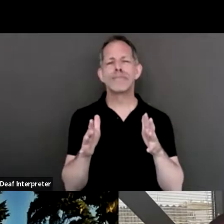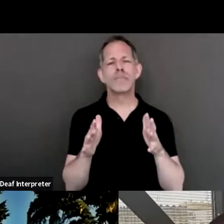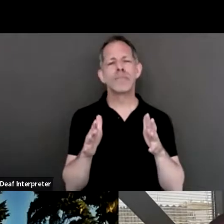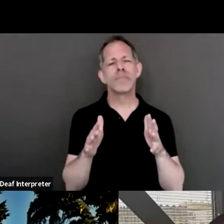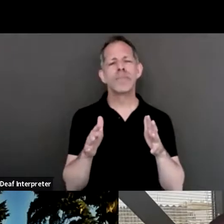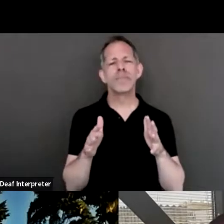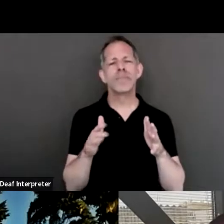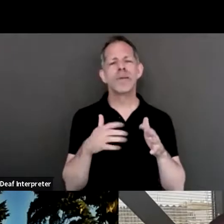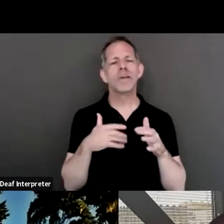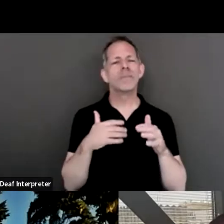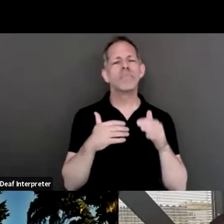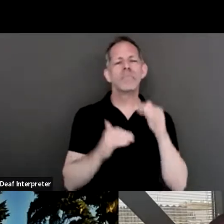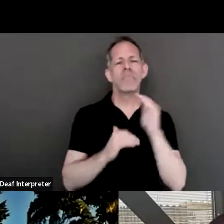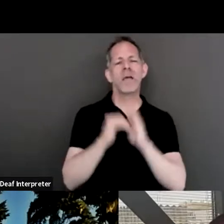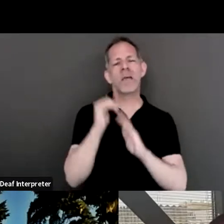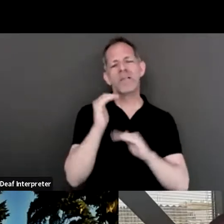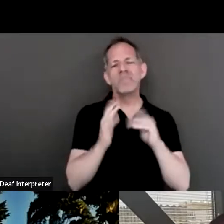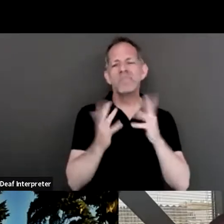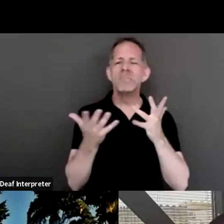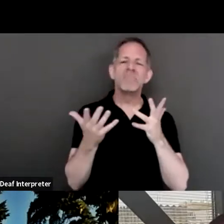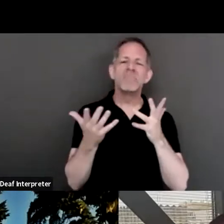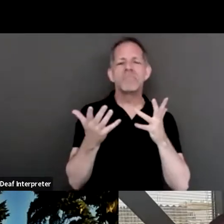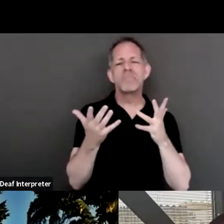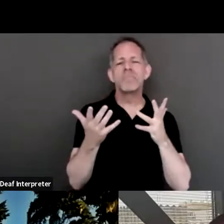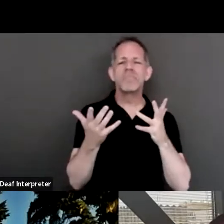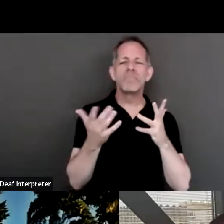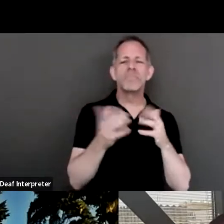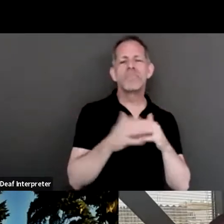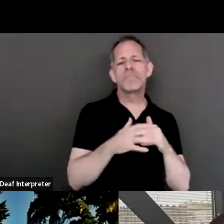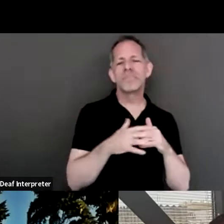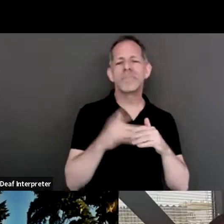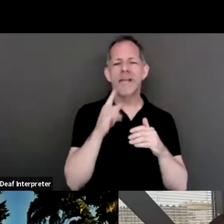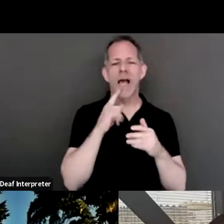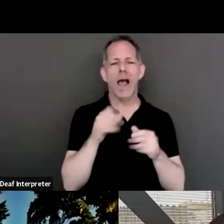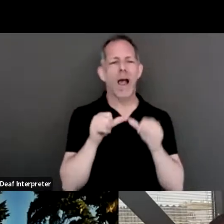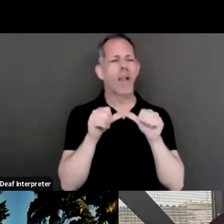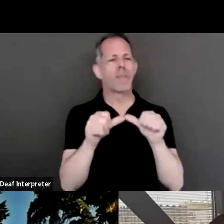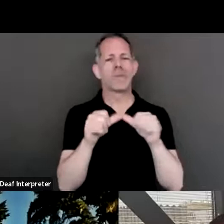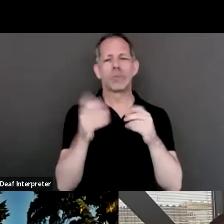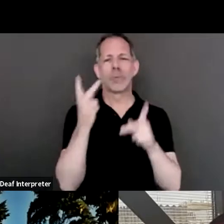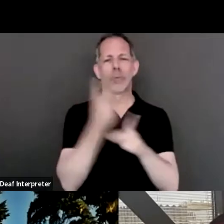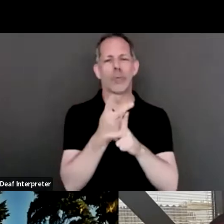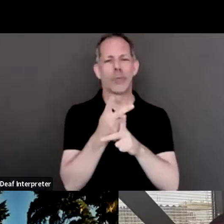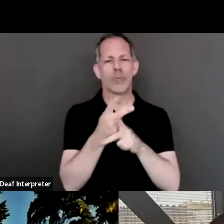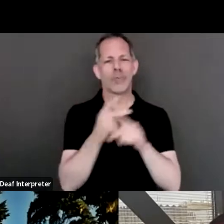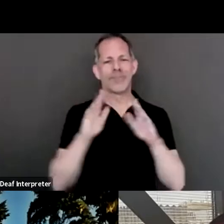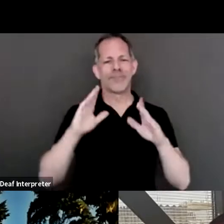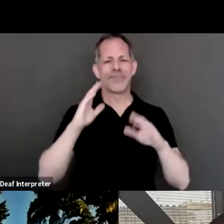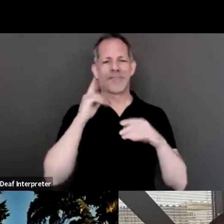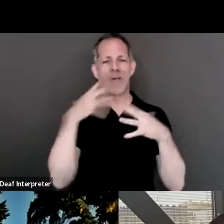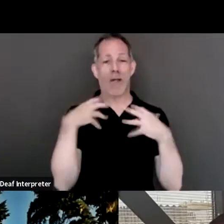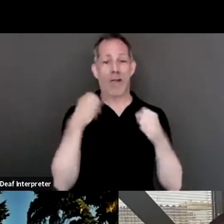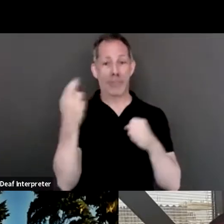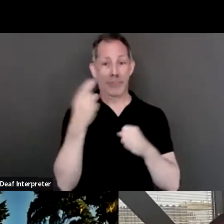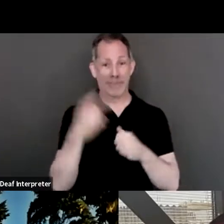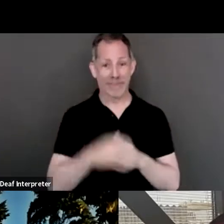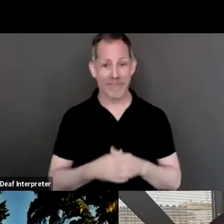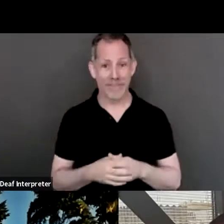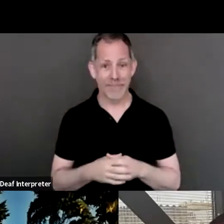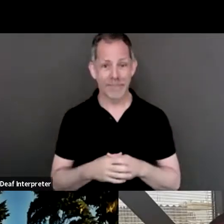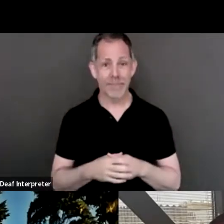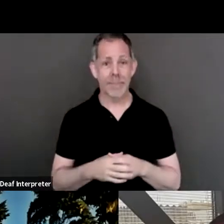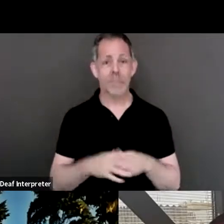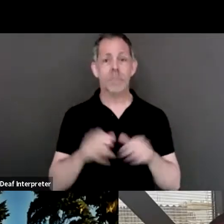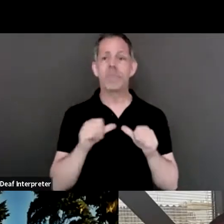curve. And where we really can get a lot back for effort is in continuing to expand coverage with vaccine. As